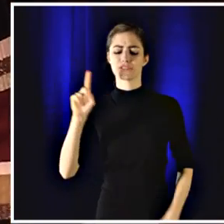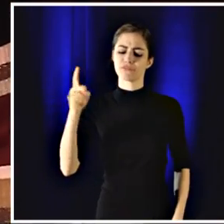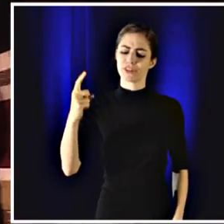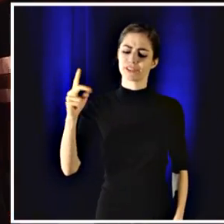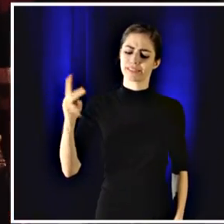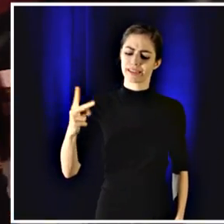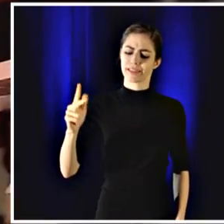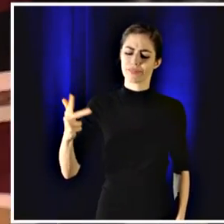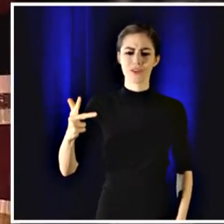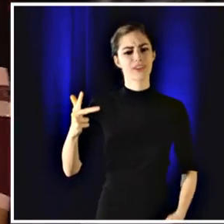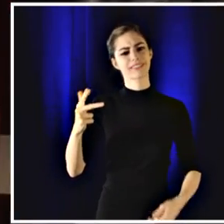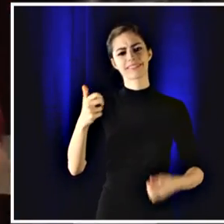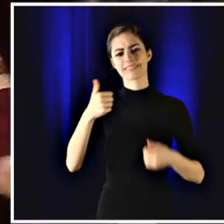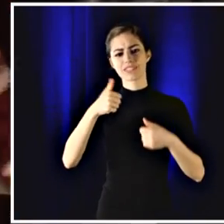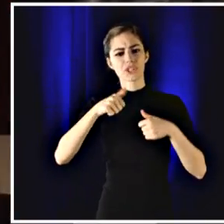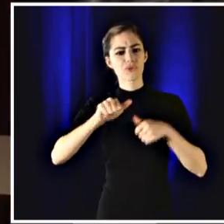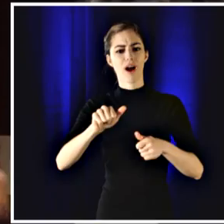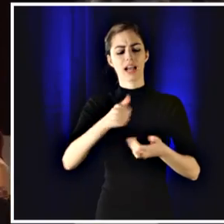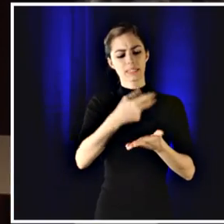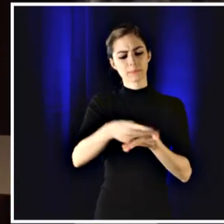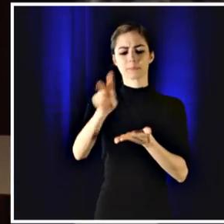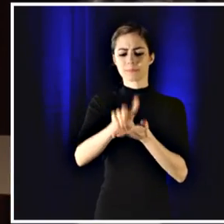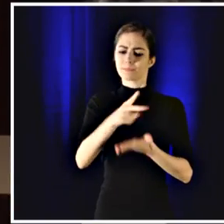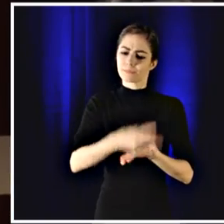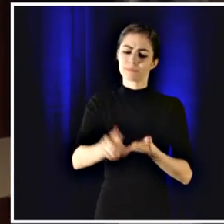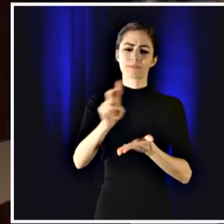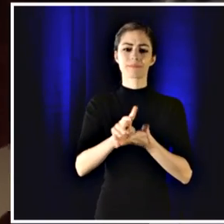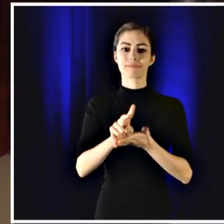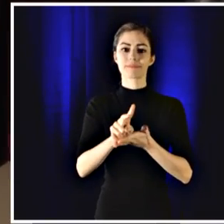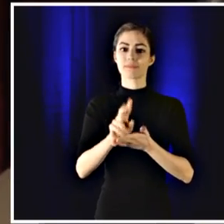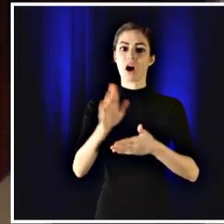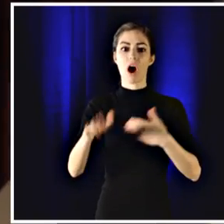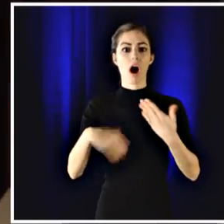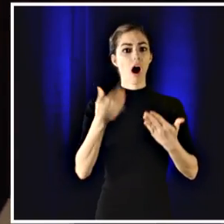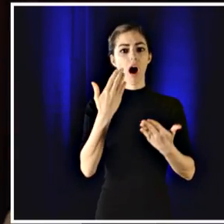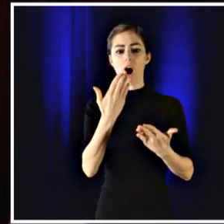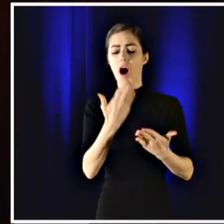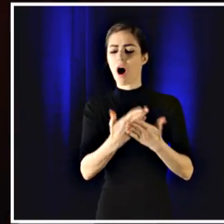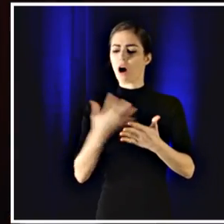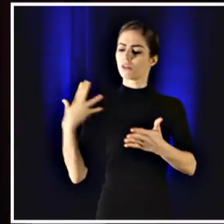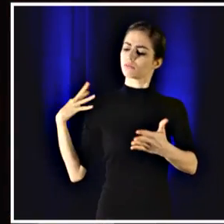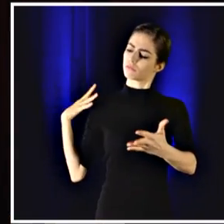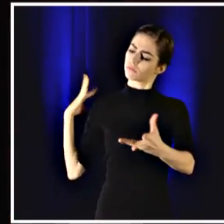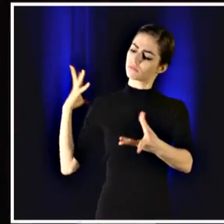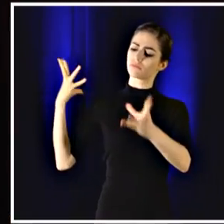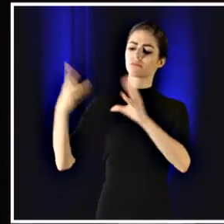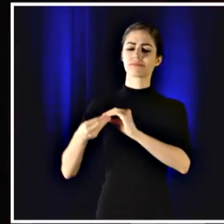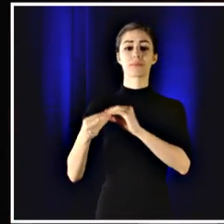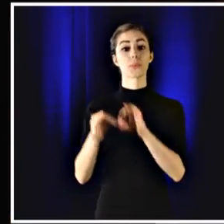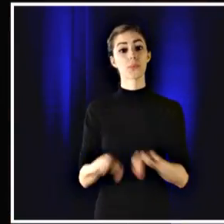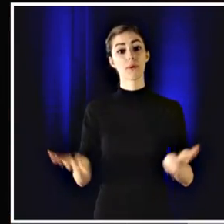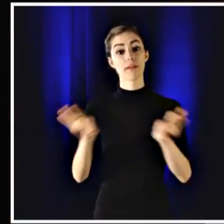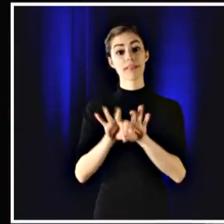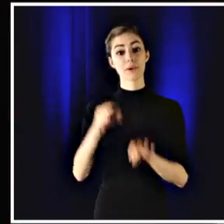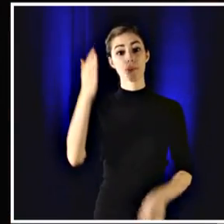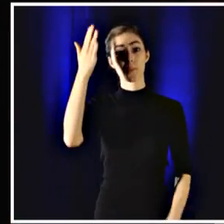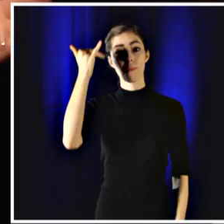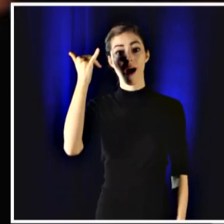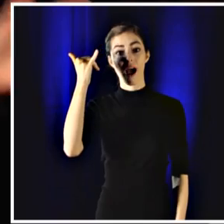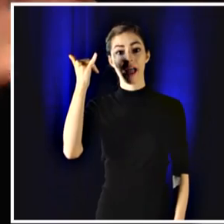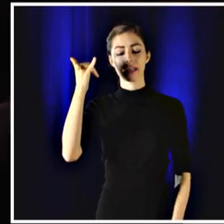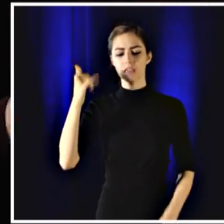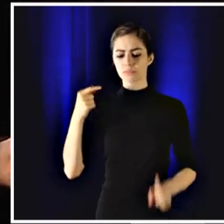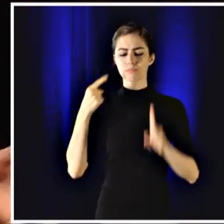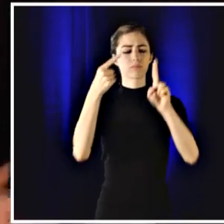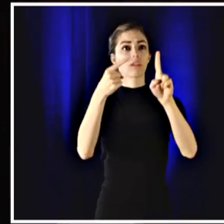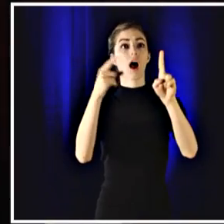the successes, all the do-overs that none of us ever want to tell anybody about. All of this hard work and effort is worth it because it leads us to these